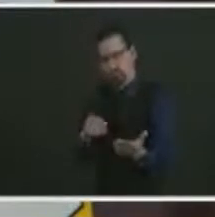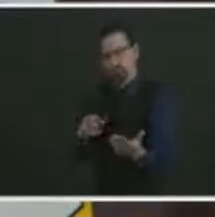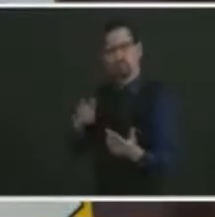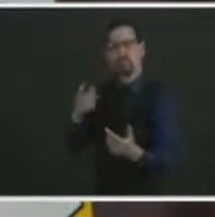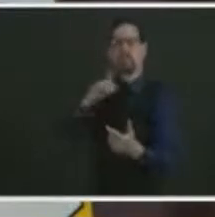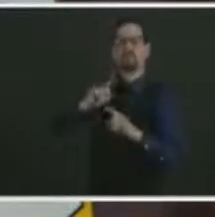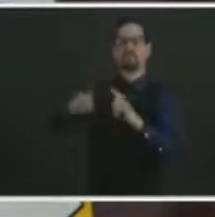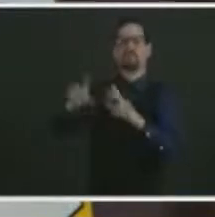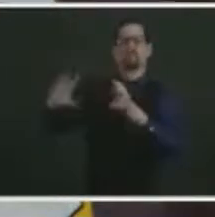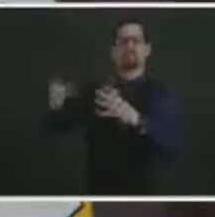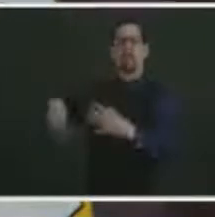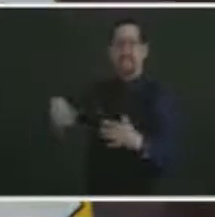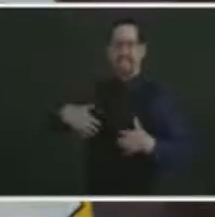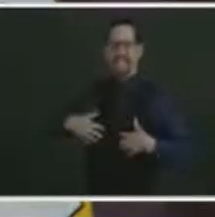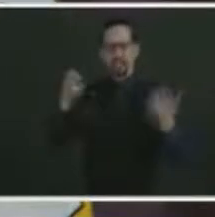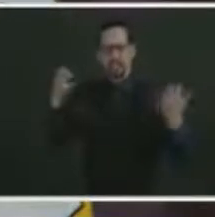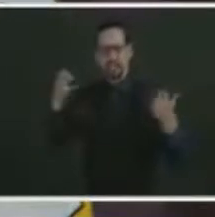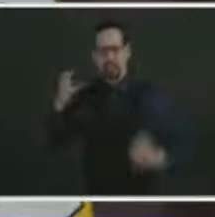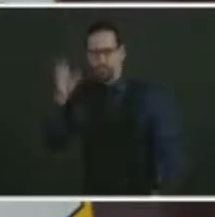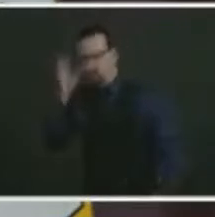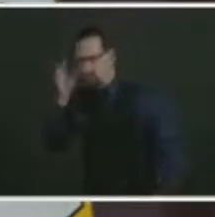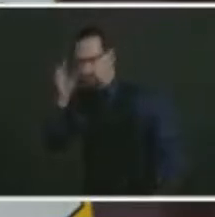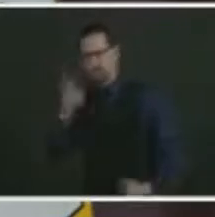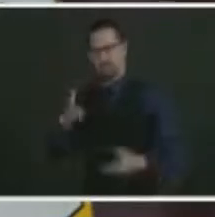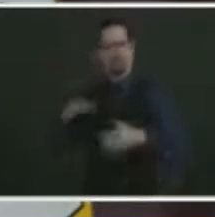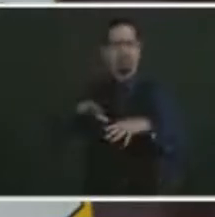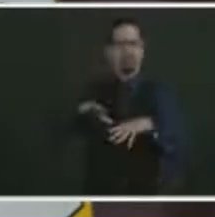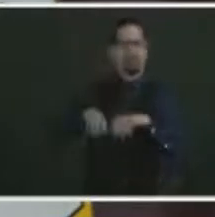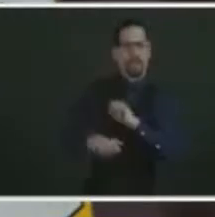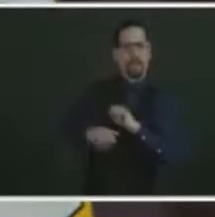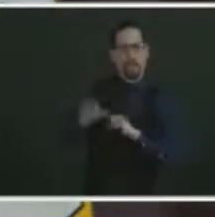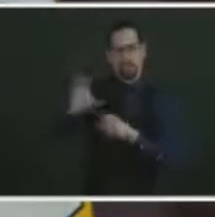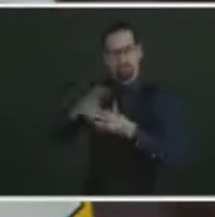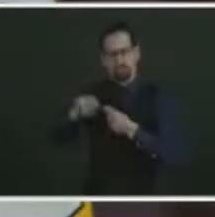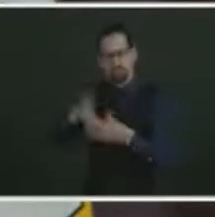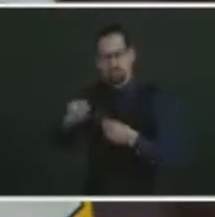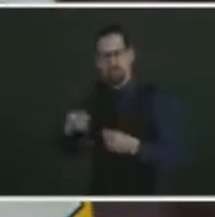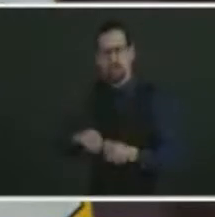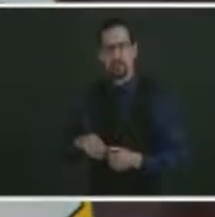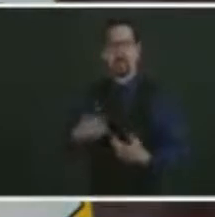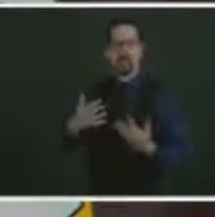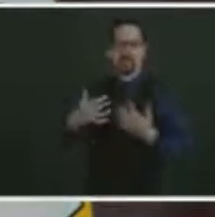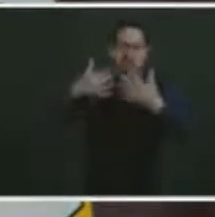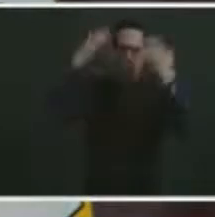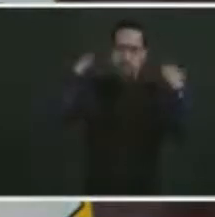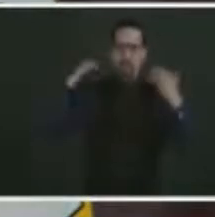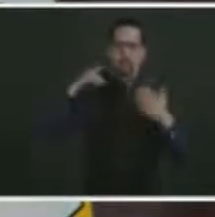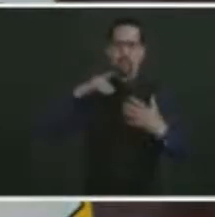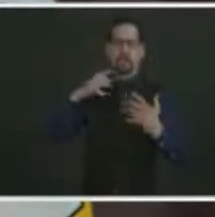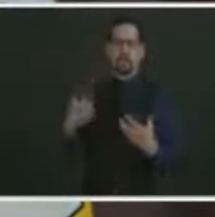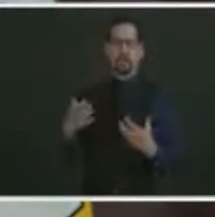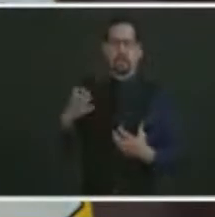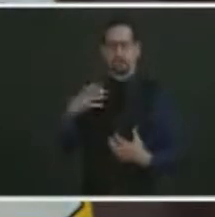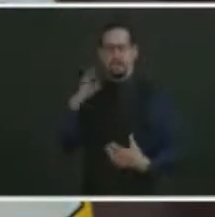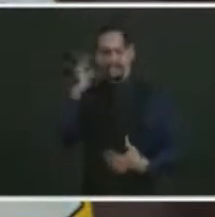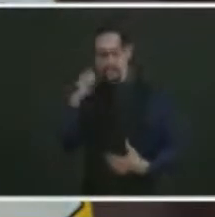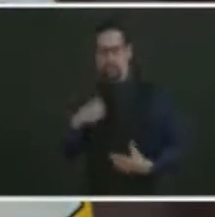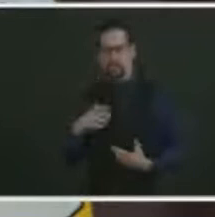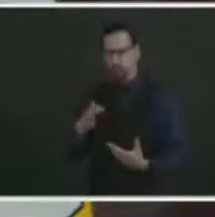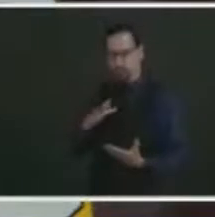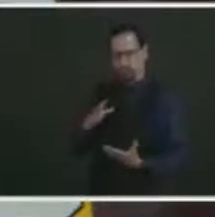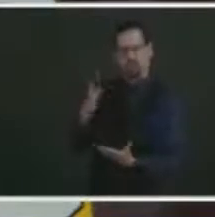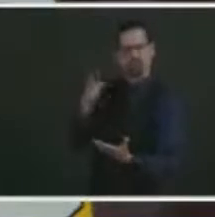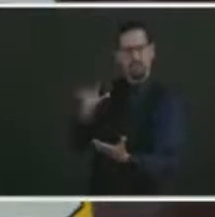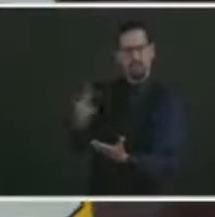just grief and numbness, a desire to be heard. And the people I'm meeting with who live in